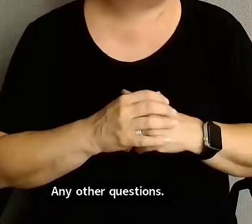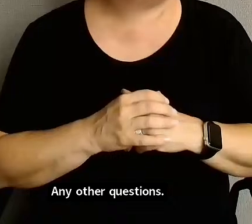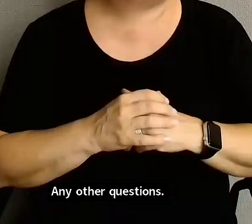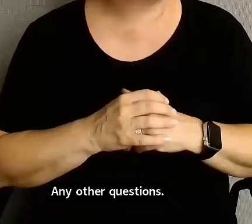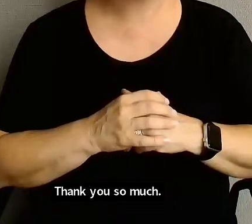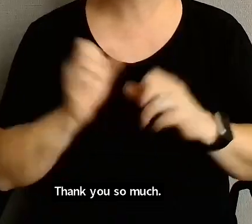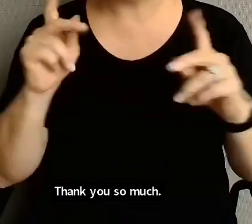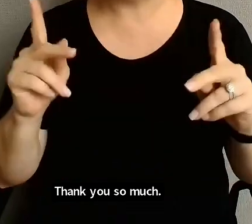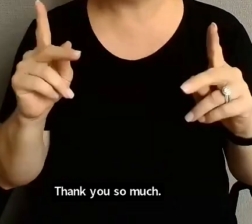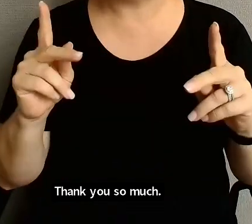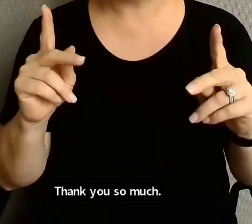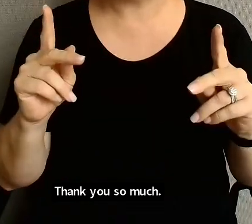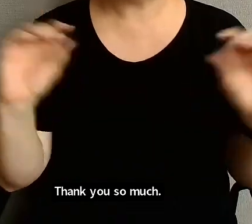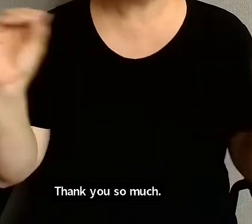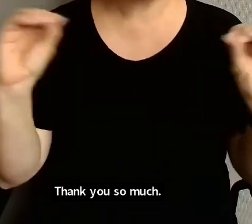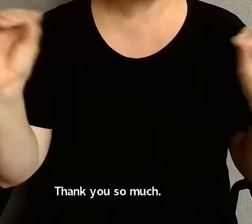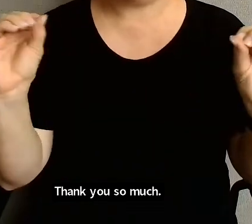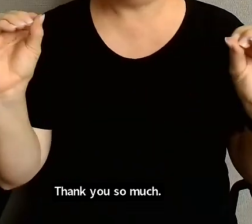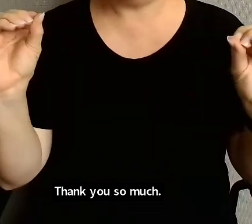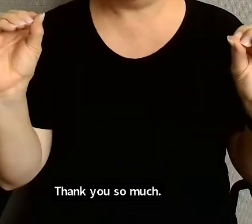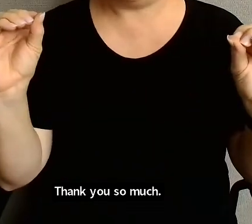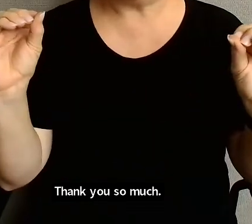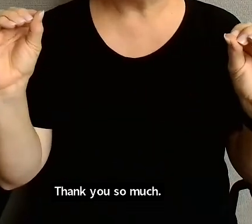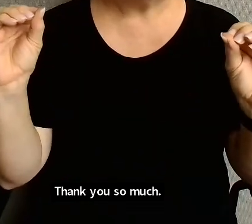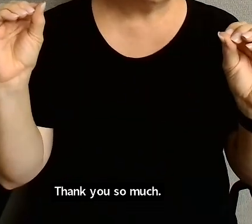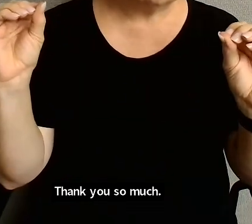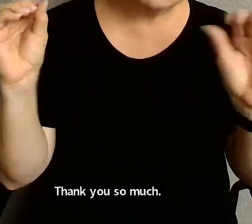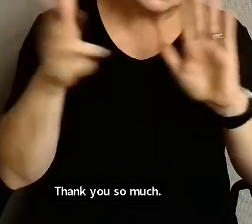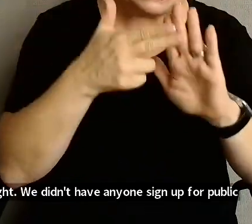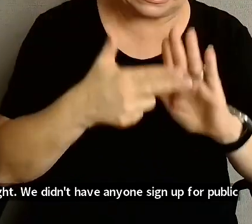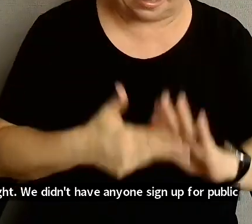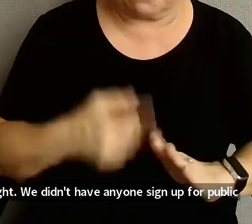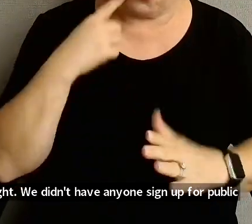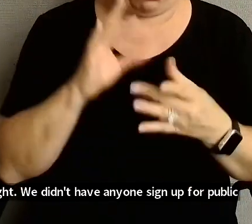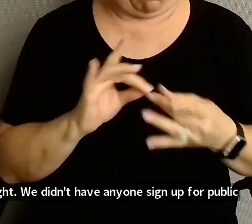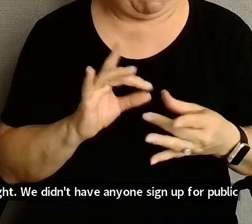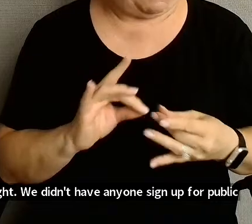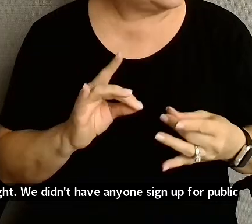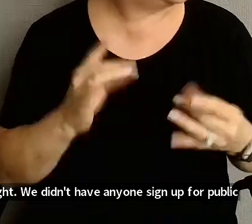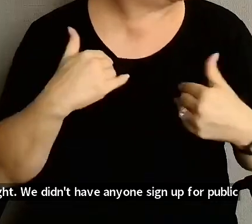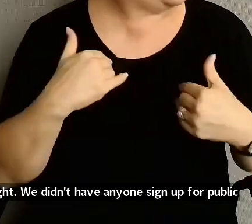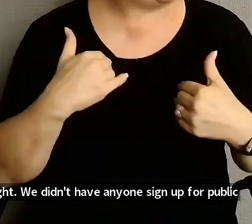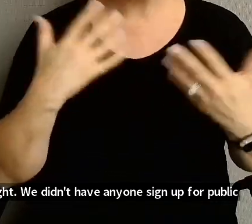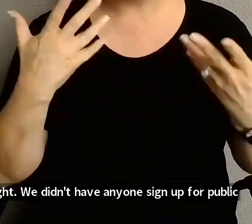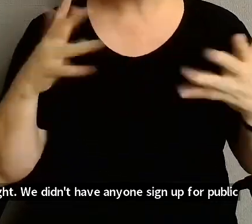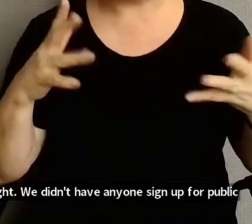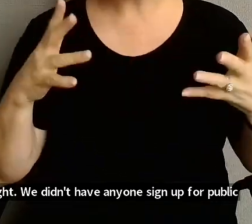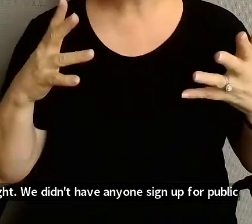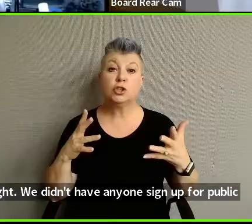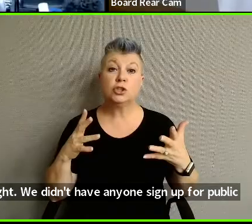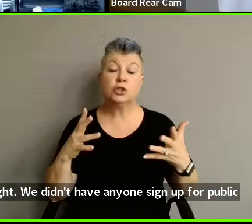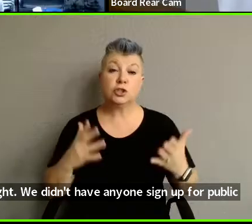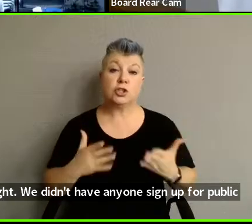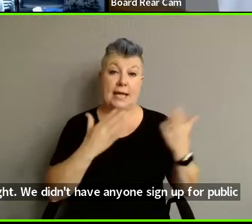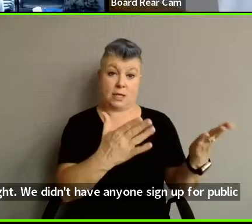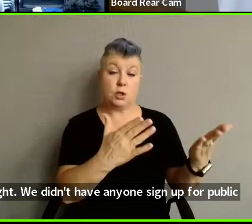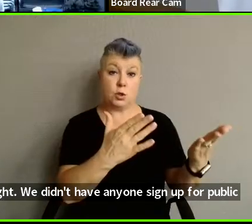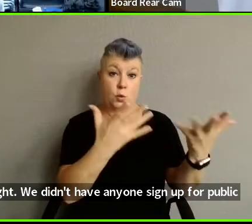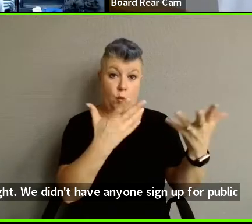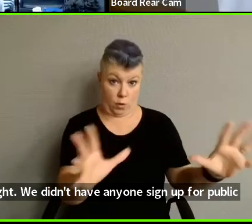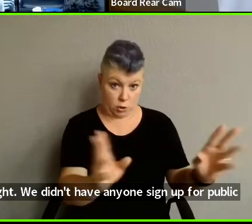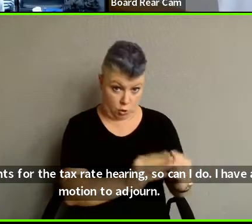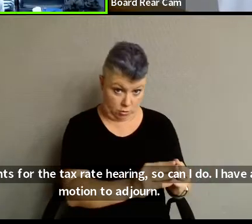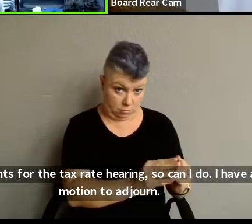All right, we didn't have anyone sign up for public comments for the tax rate hearing, so do I have a motion to adjourn? So moved.